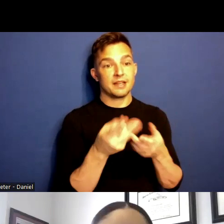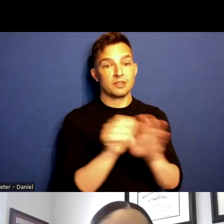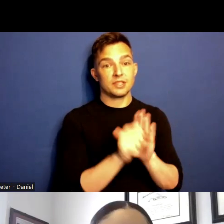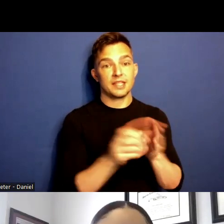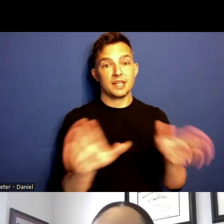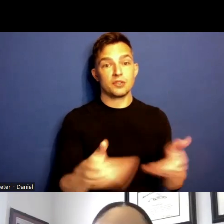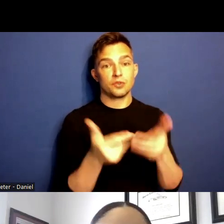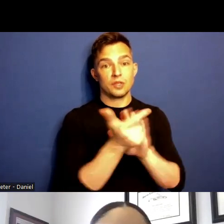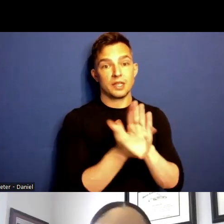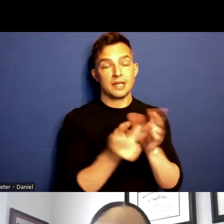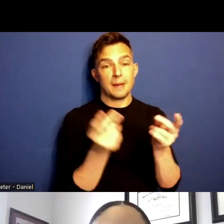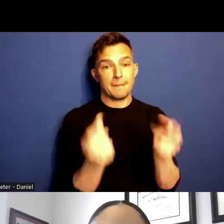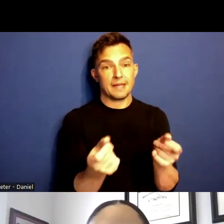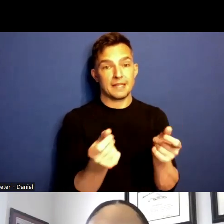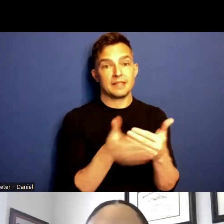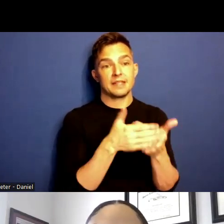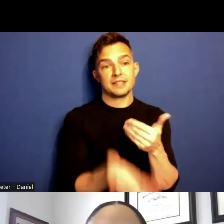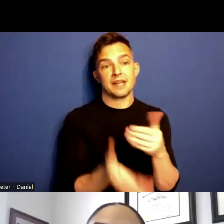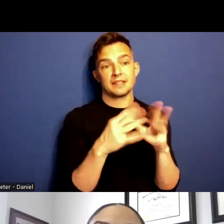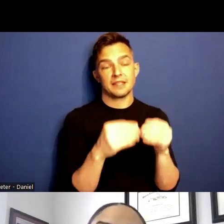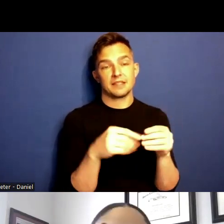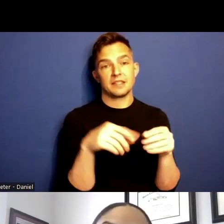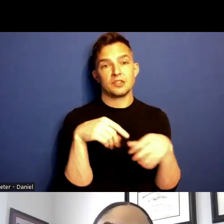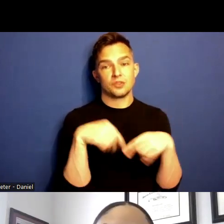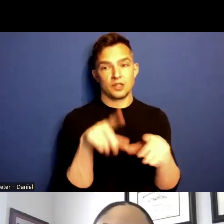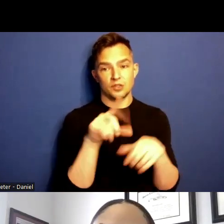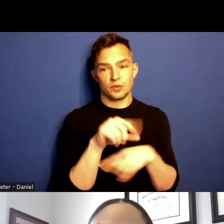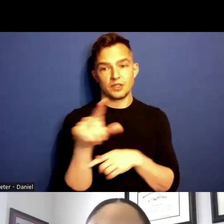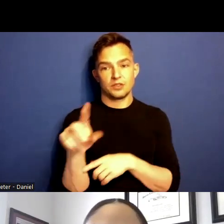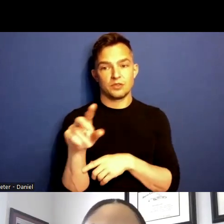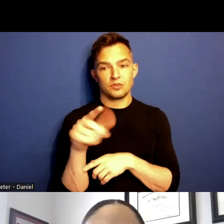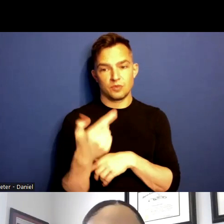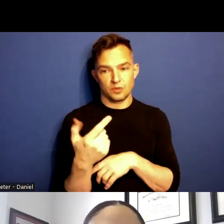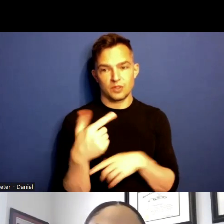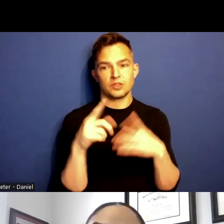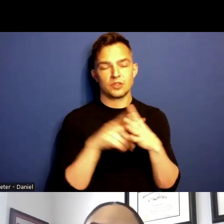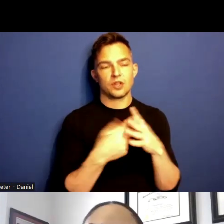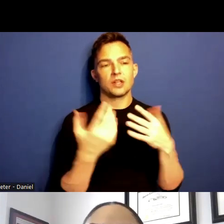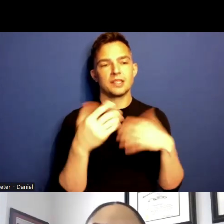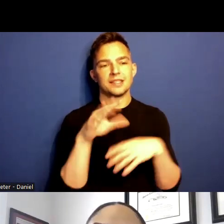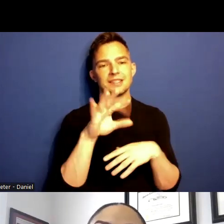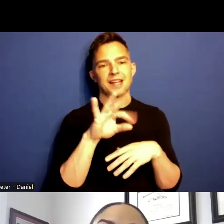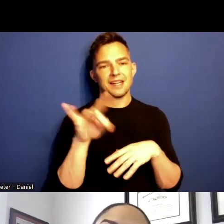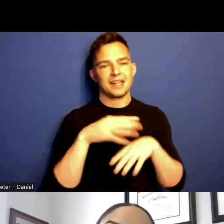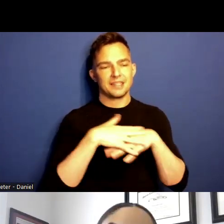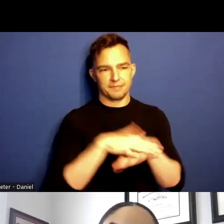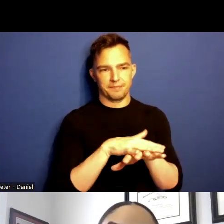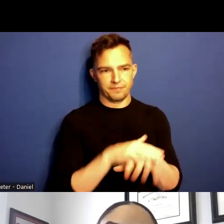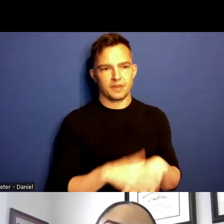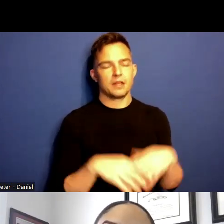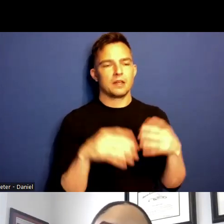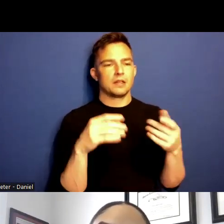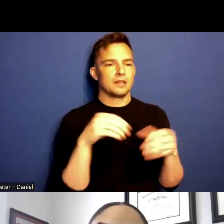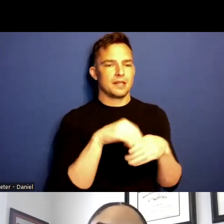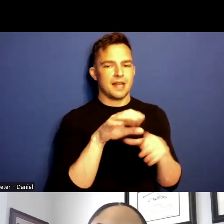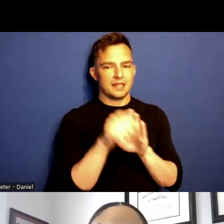legislation immediately that next session in 2021 to begin 988 implementation. That year, 4 states